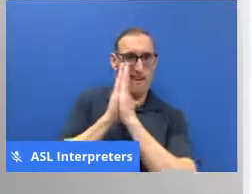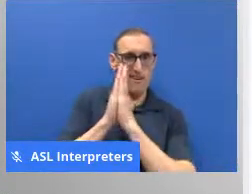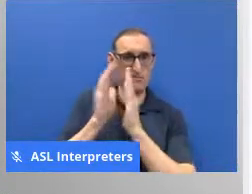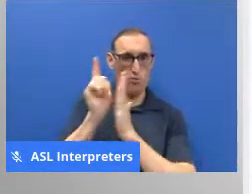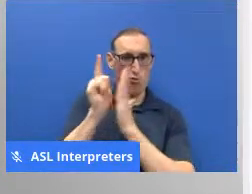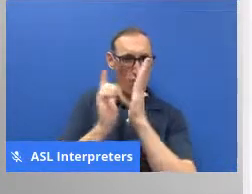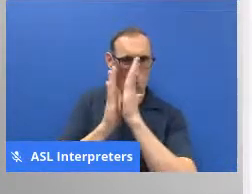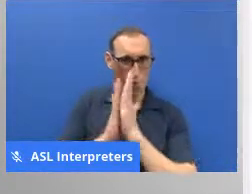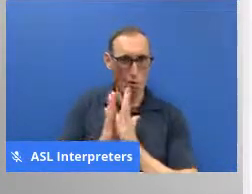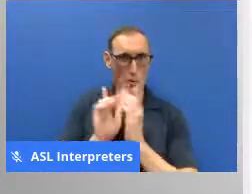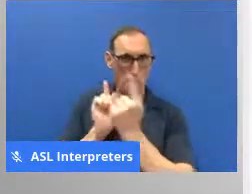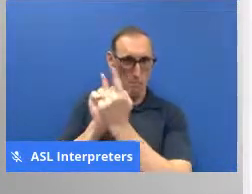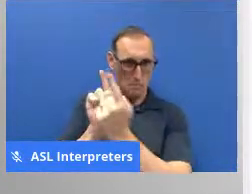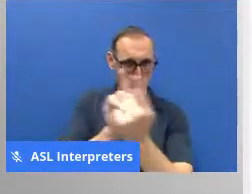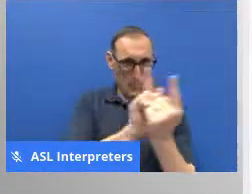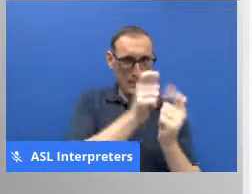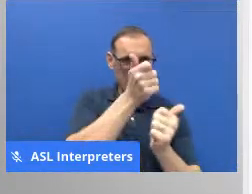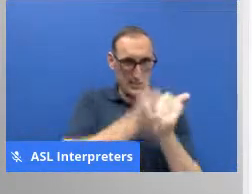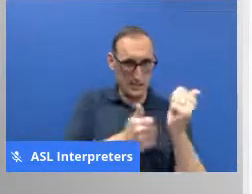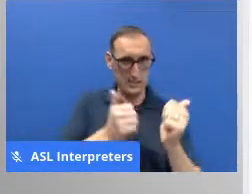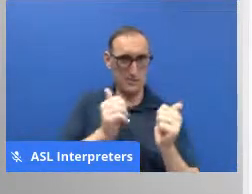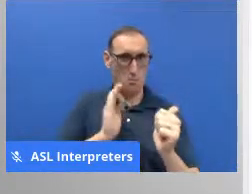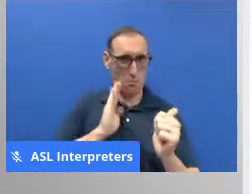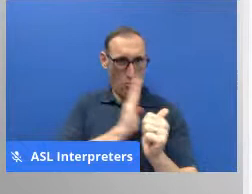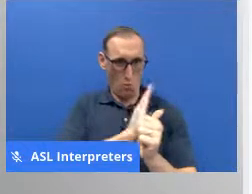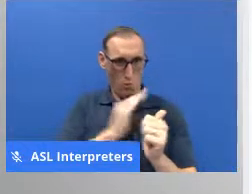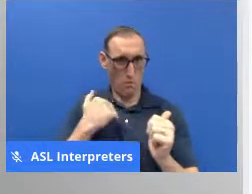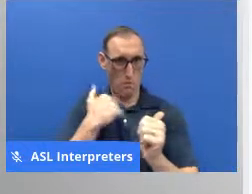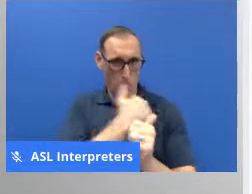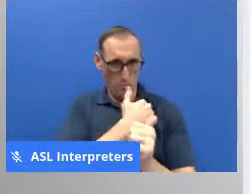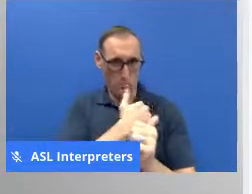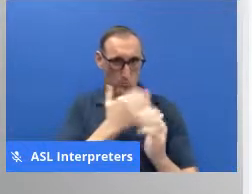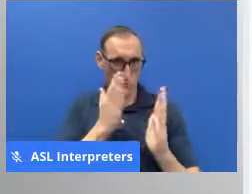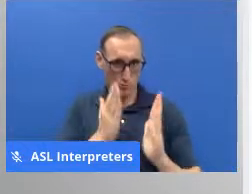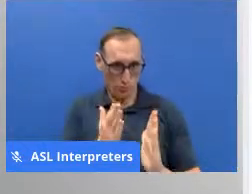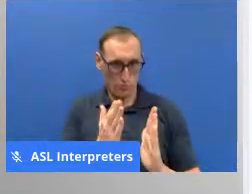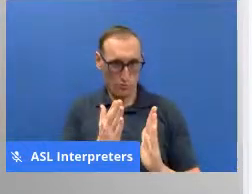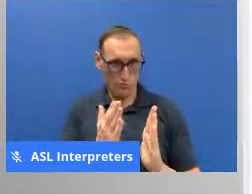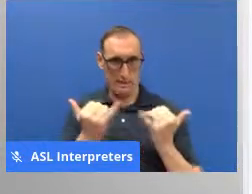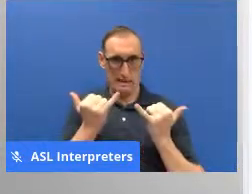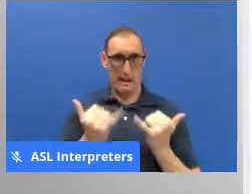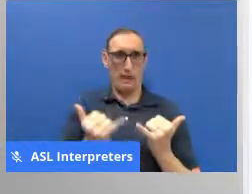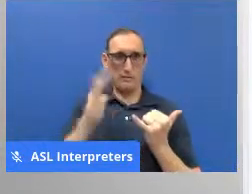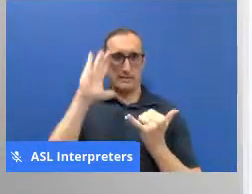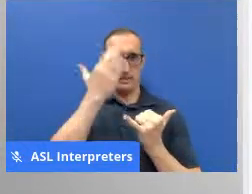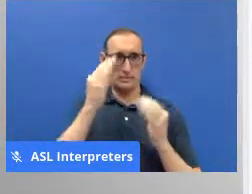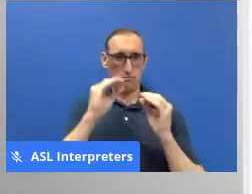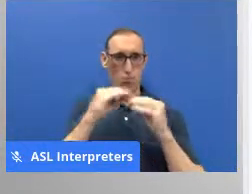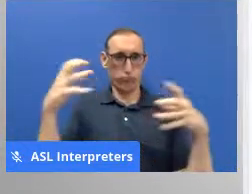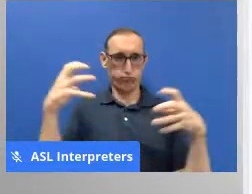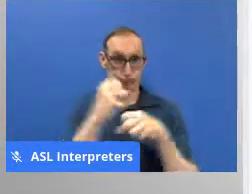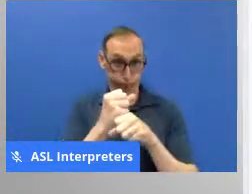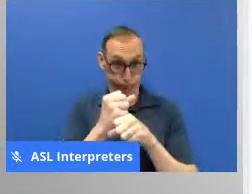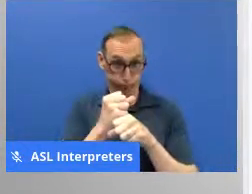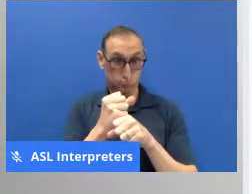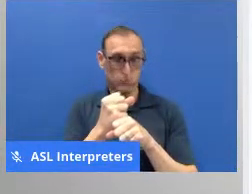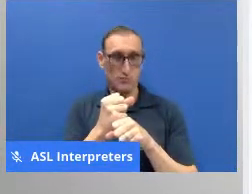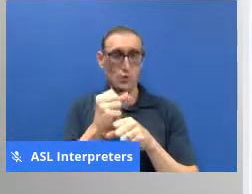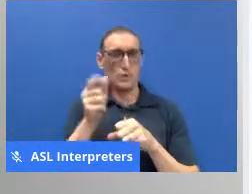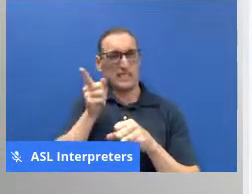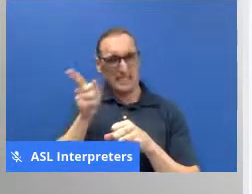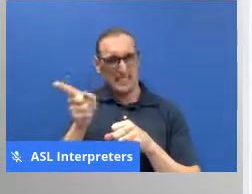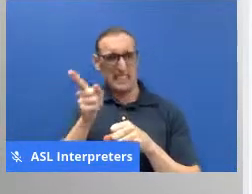but this time seems a little simpler in terms of expectation, but he's just going to review